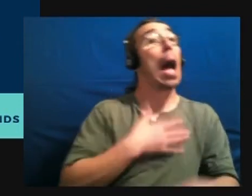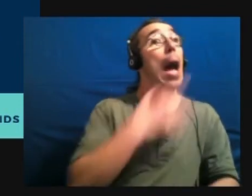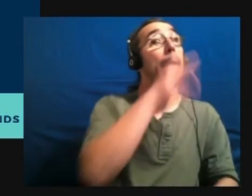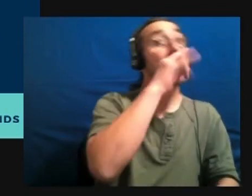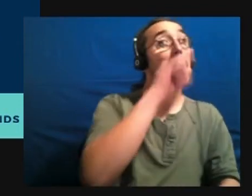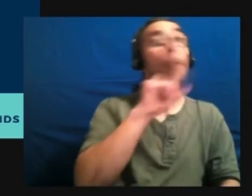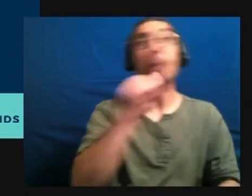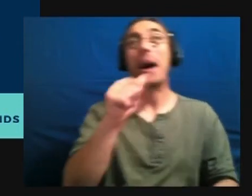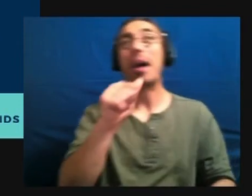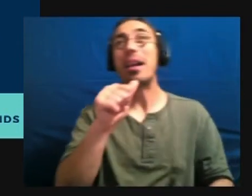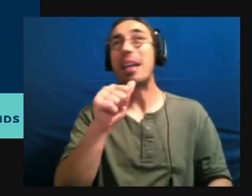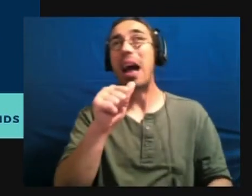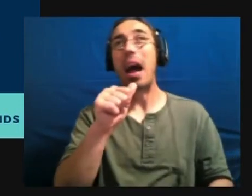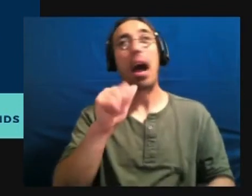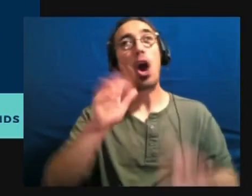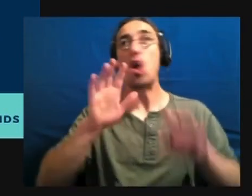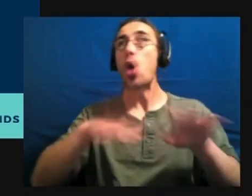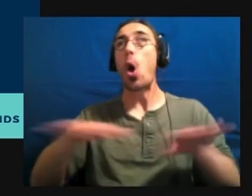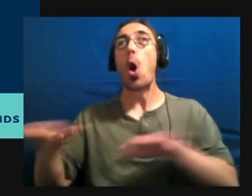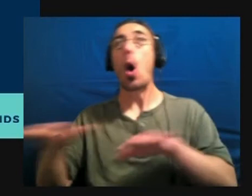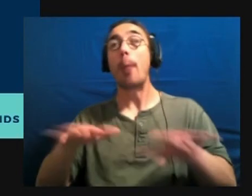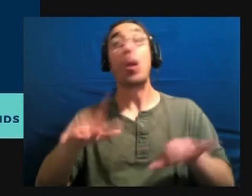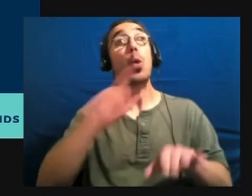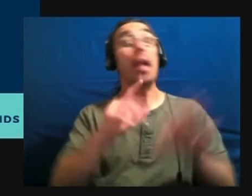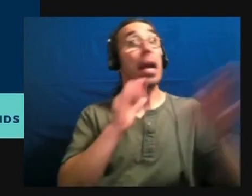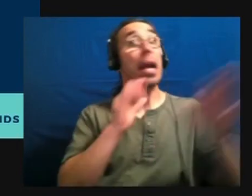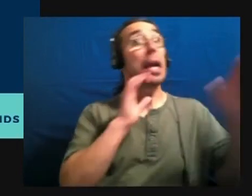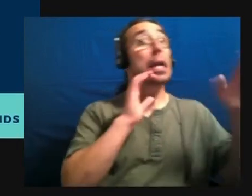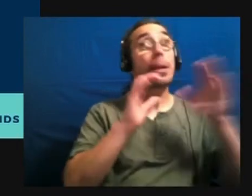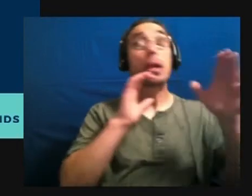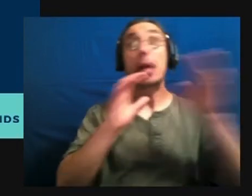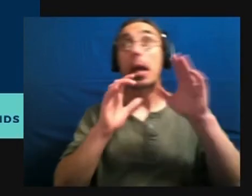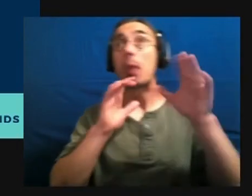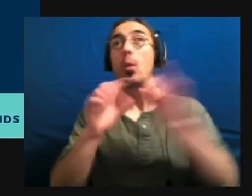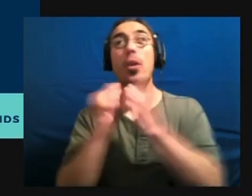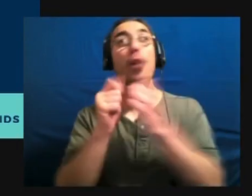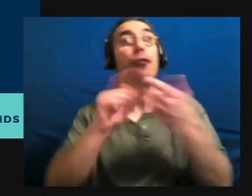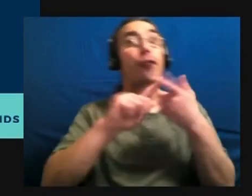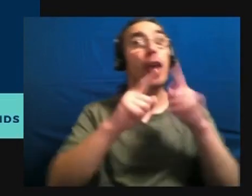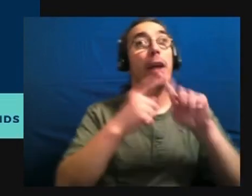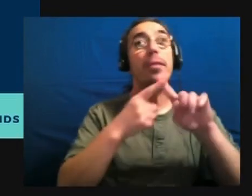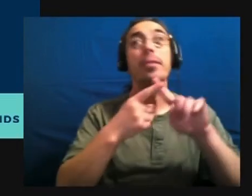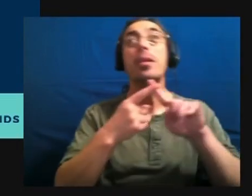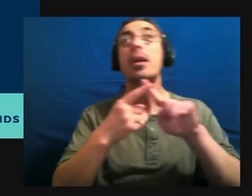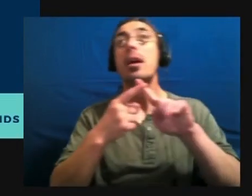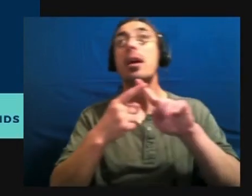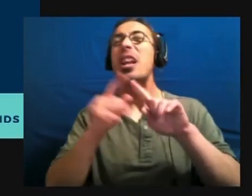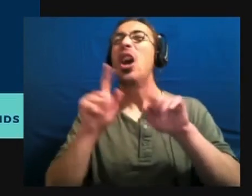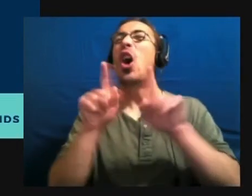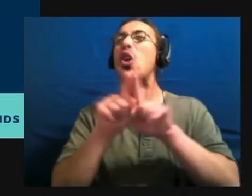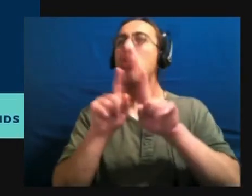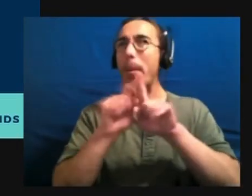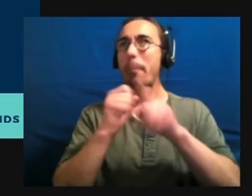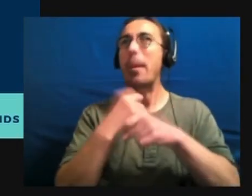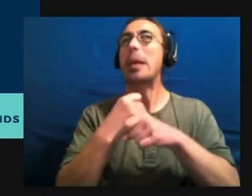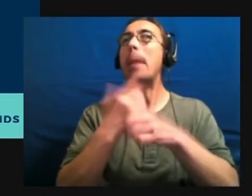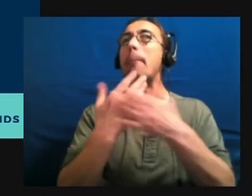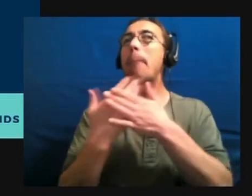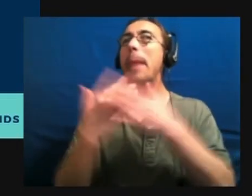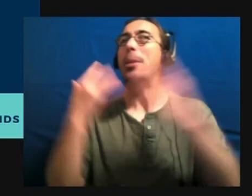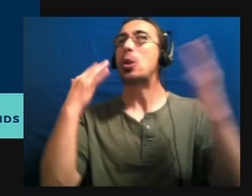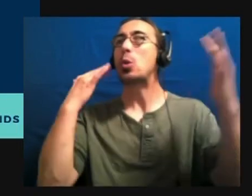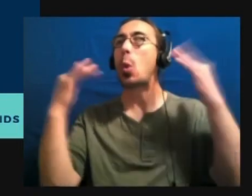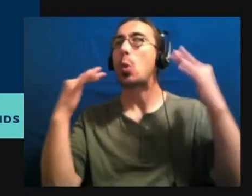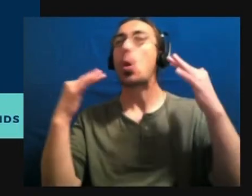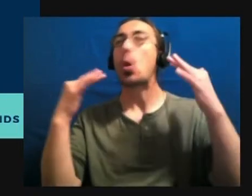Super communicative with her grunts and baby noises, that she wanted to have fun all